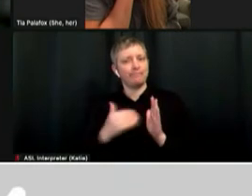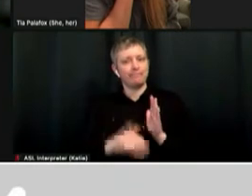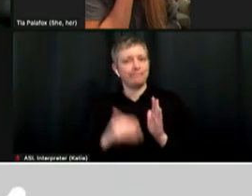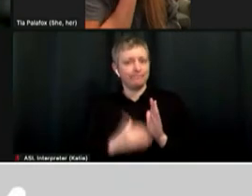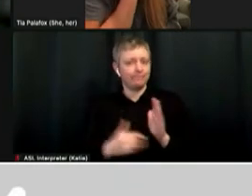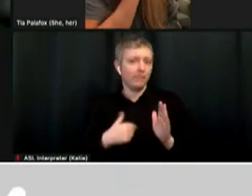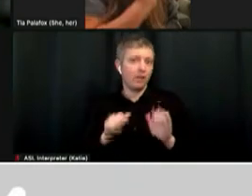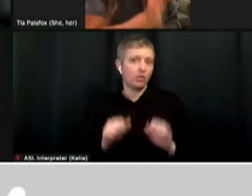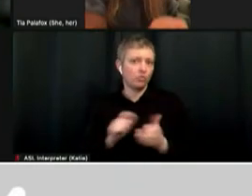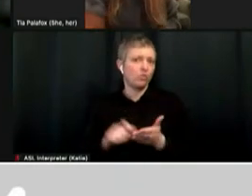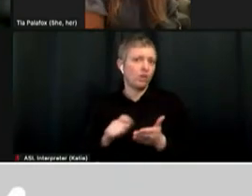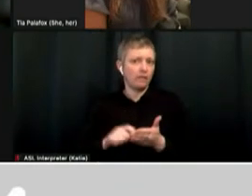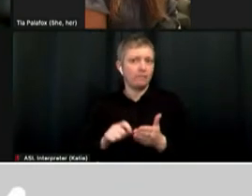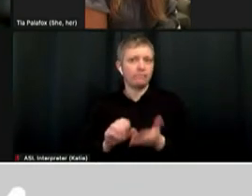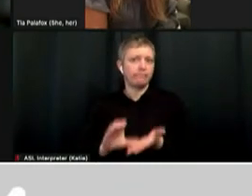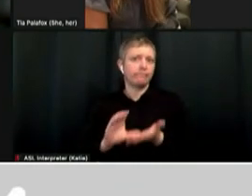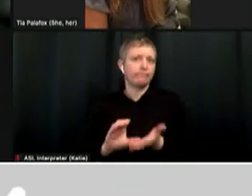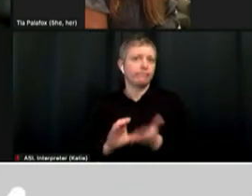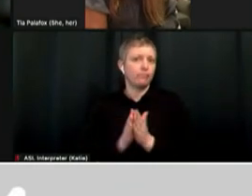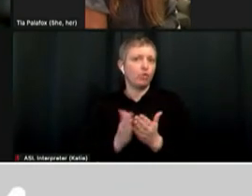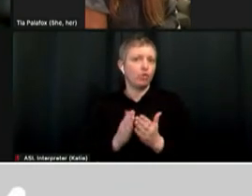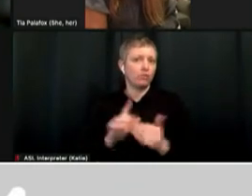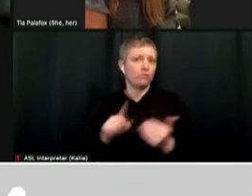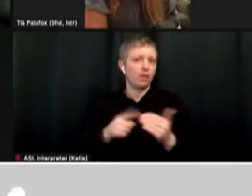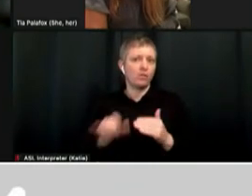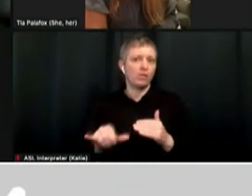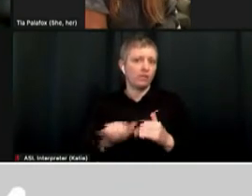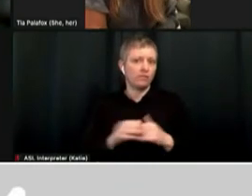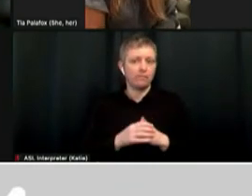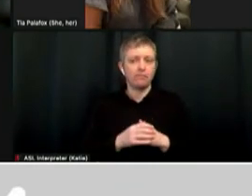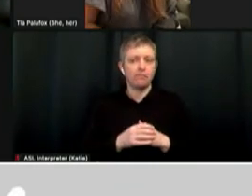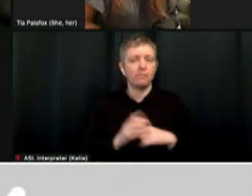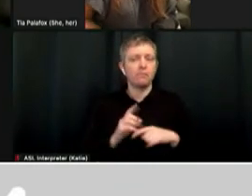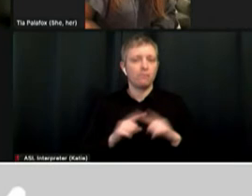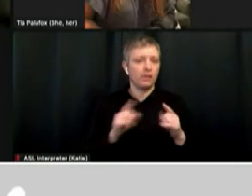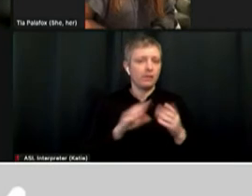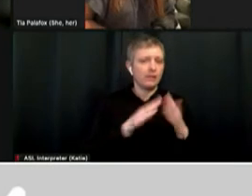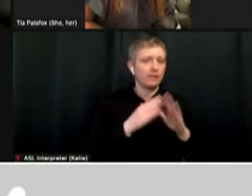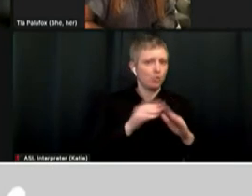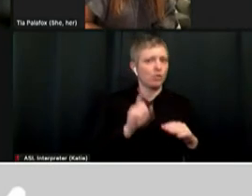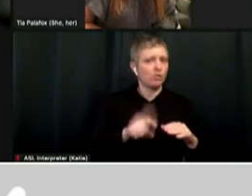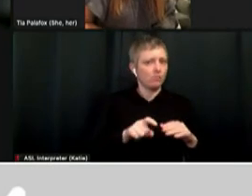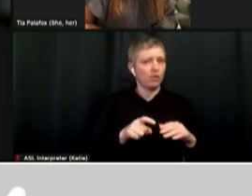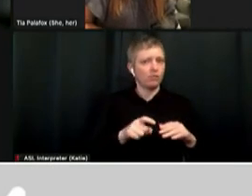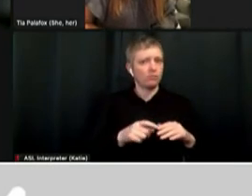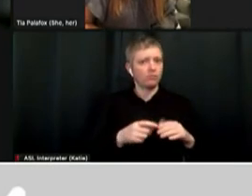I think, you know, the community has to step up and say, no, this is important to us. If it's not, fine.